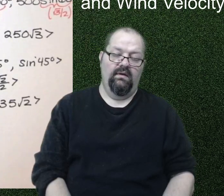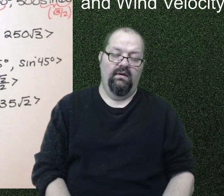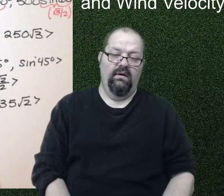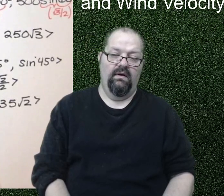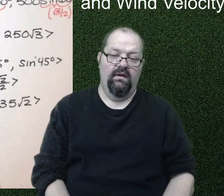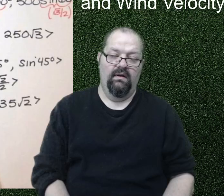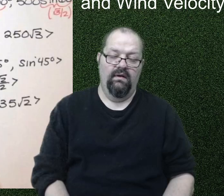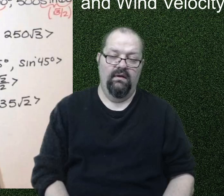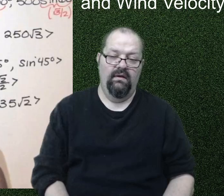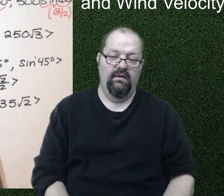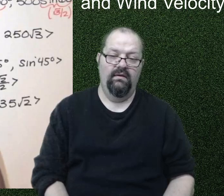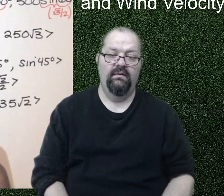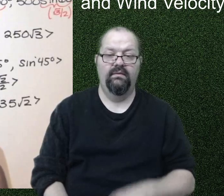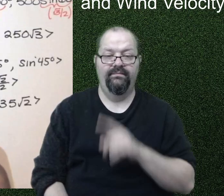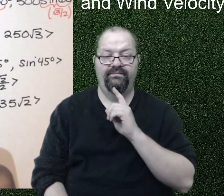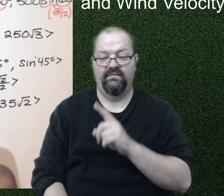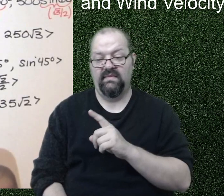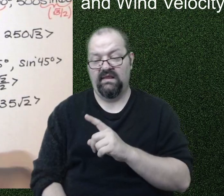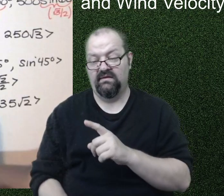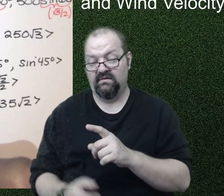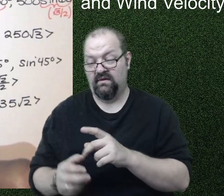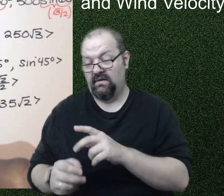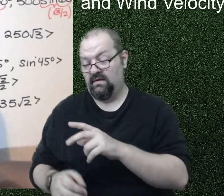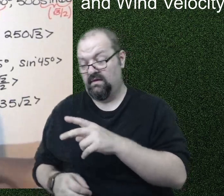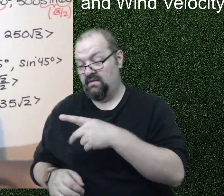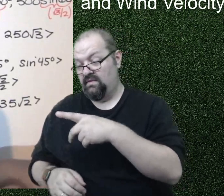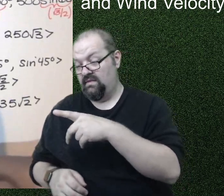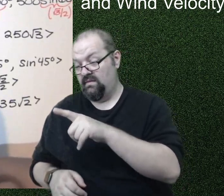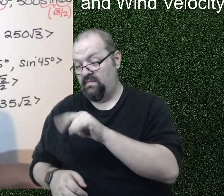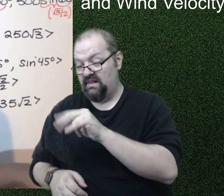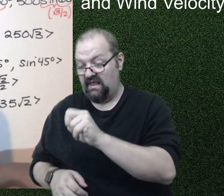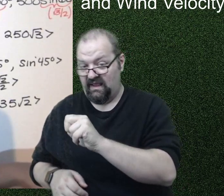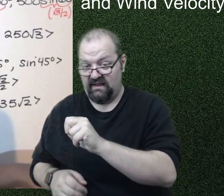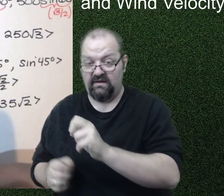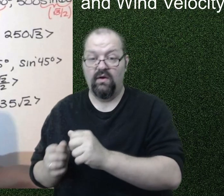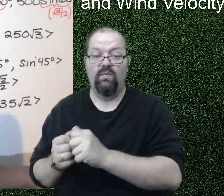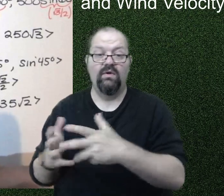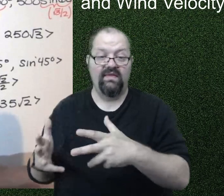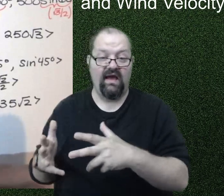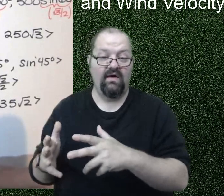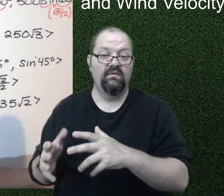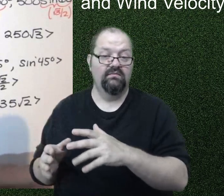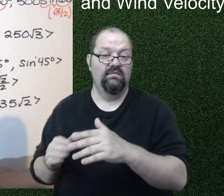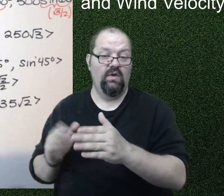is the velocity of the plane without the wind plus the wind velocity.